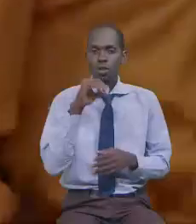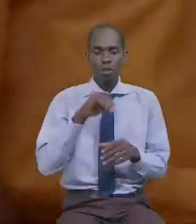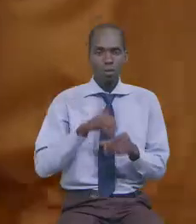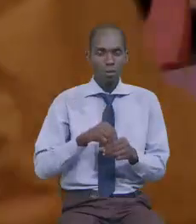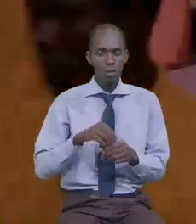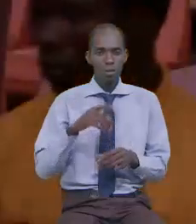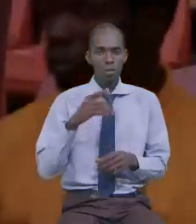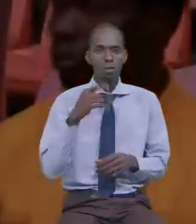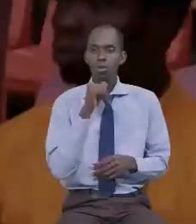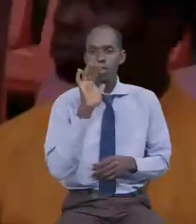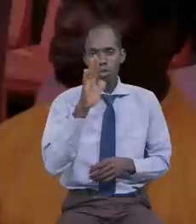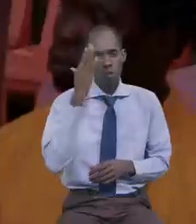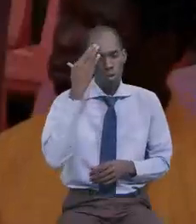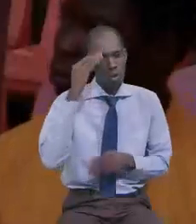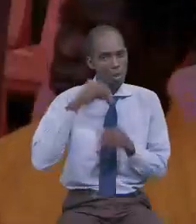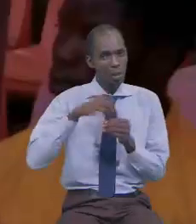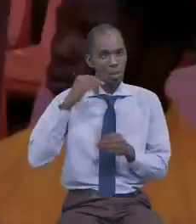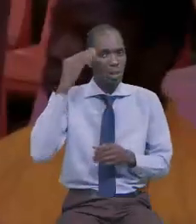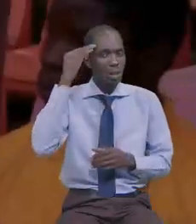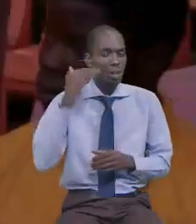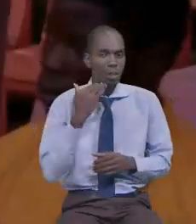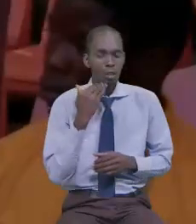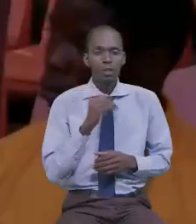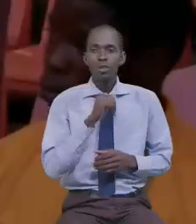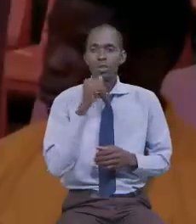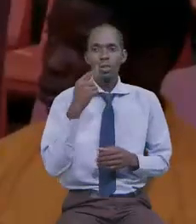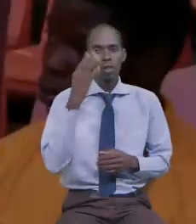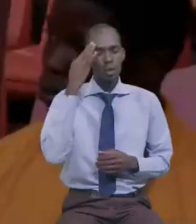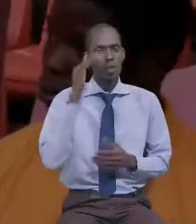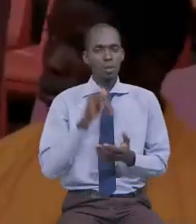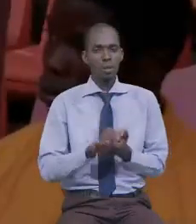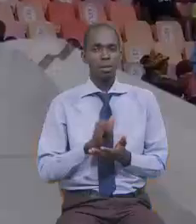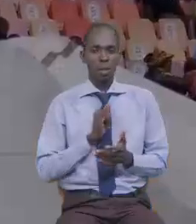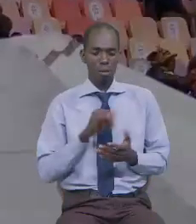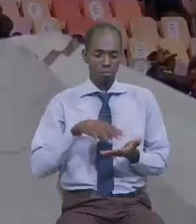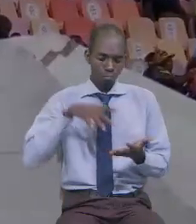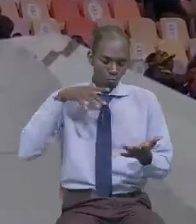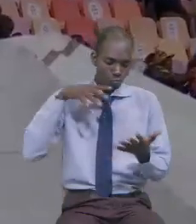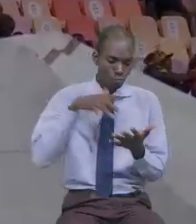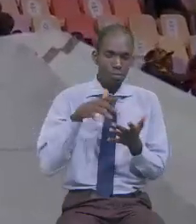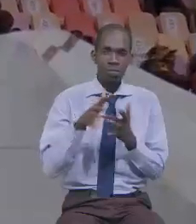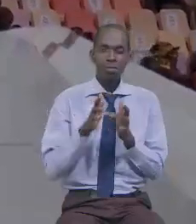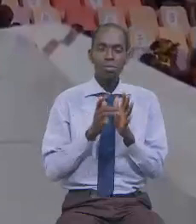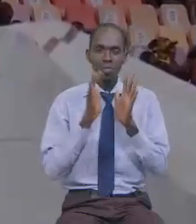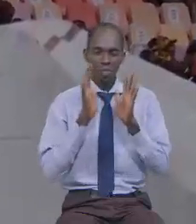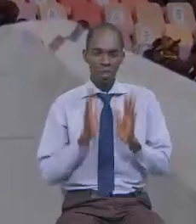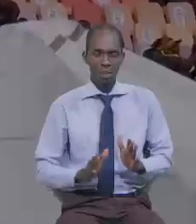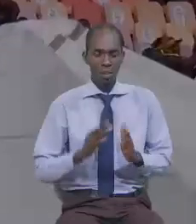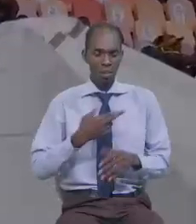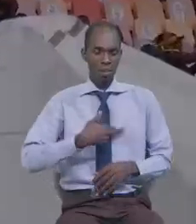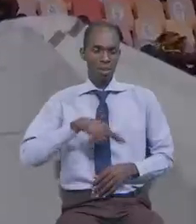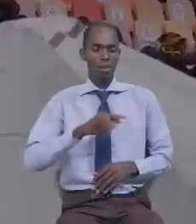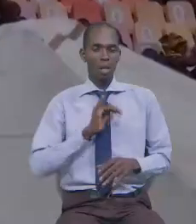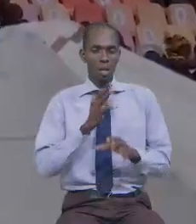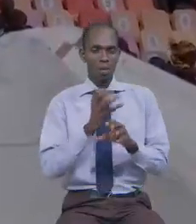It's not the knowledge, you know, I studied Christian religion, I got it. Not